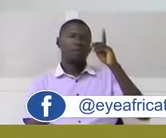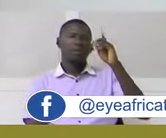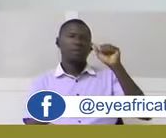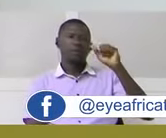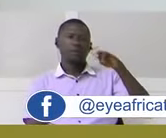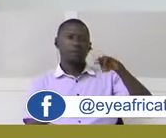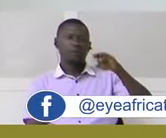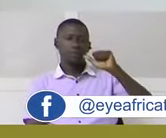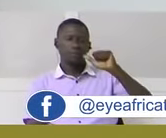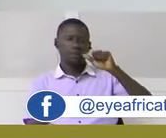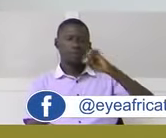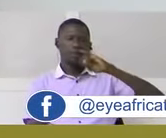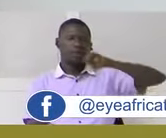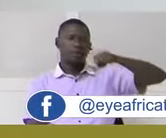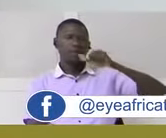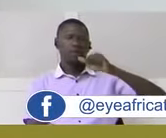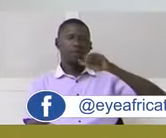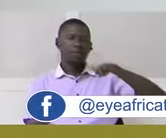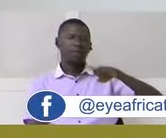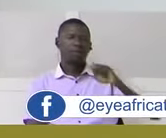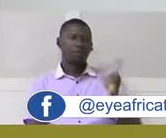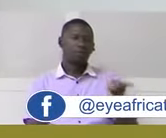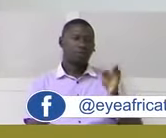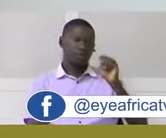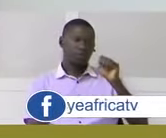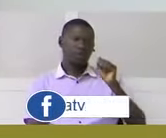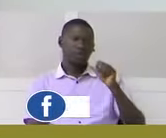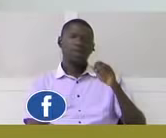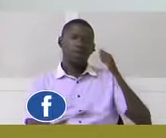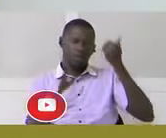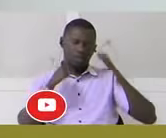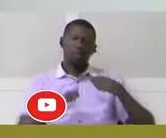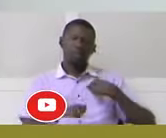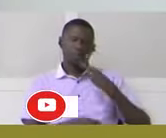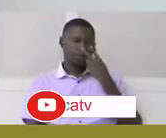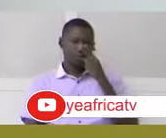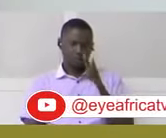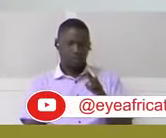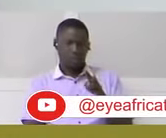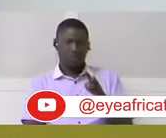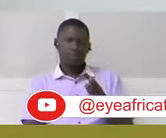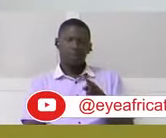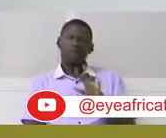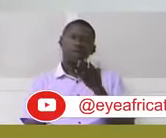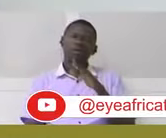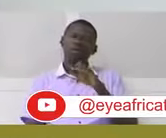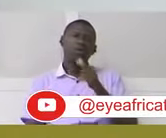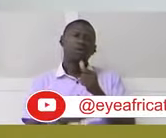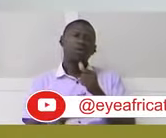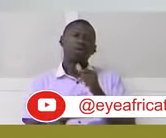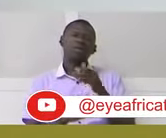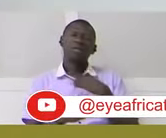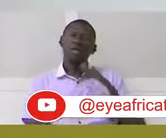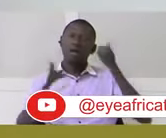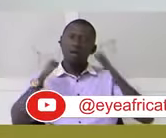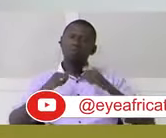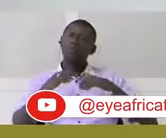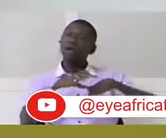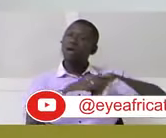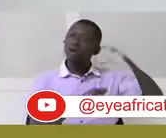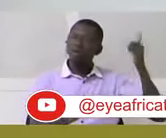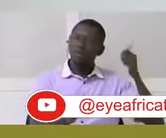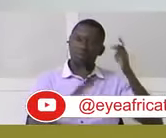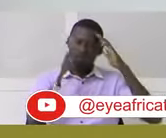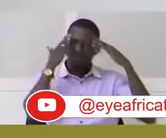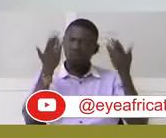Arama Jang, or let one or Granyala. But any other incident that happened out of the convoy, I don't know the